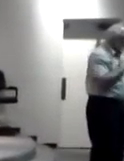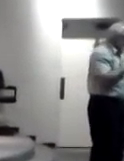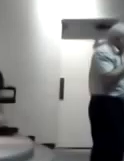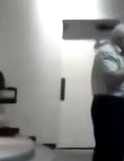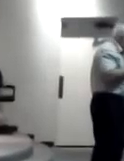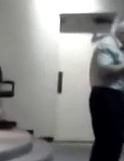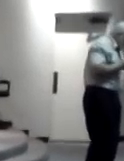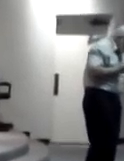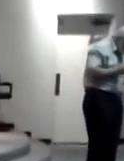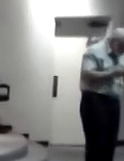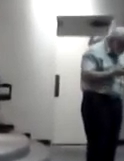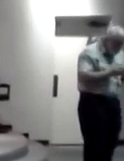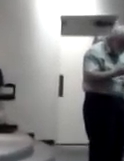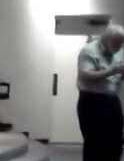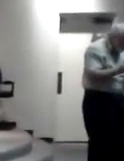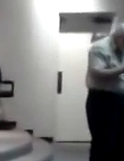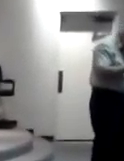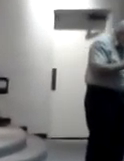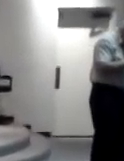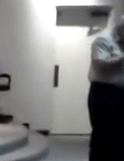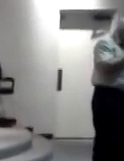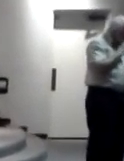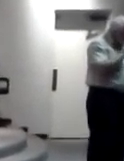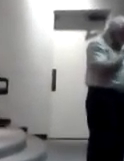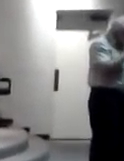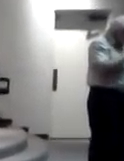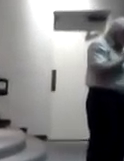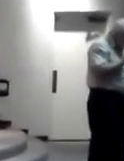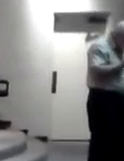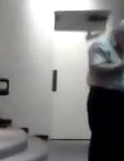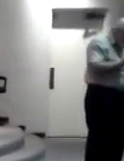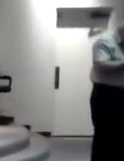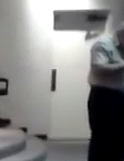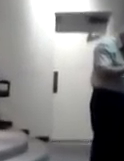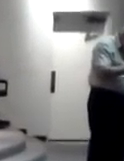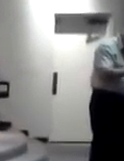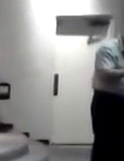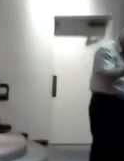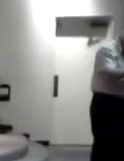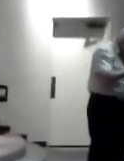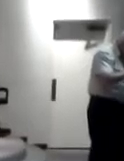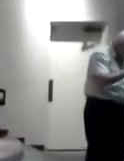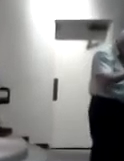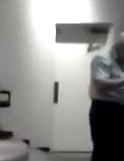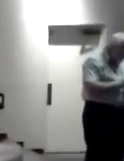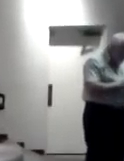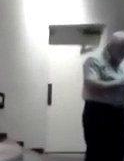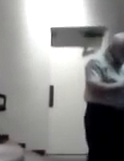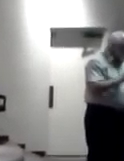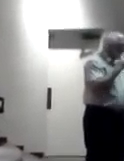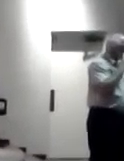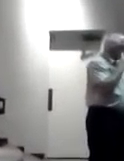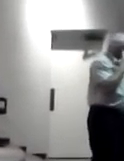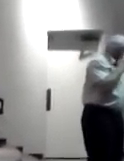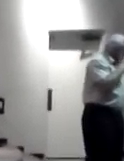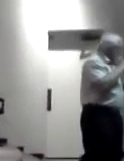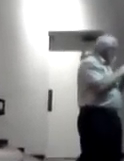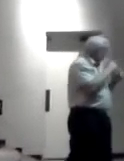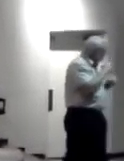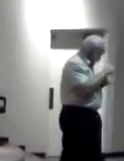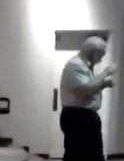rut where we talk to the same people over and over and over and over again. Listen to what Jesus says in Luke chapter 14.